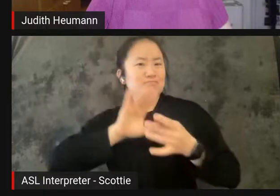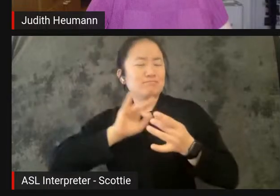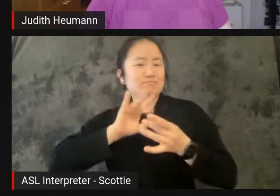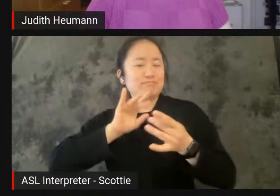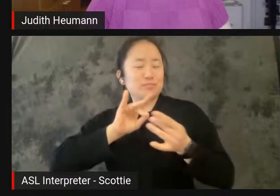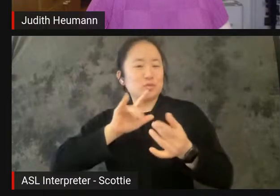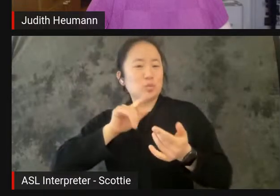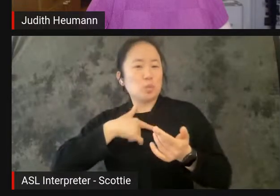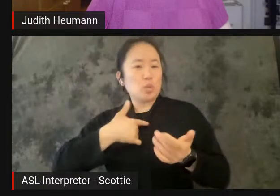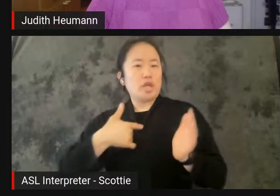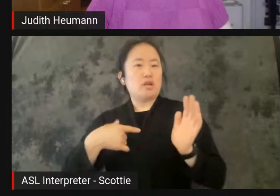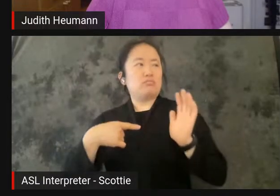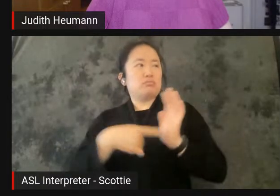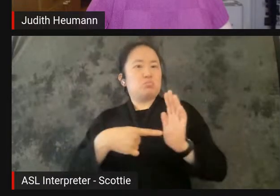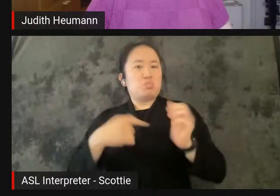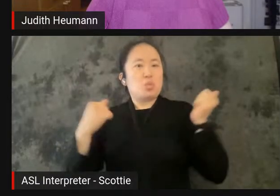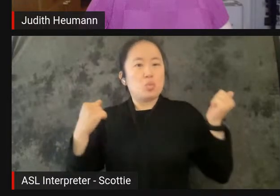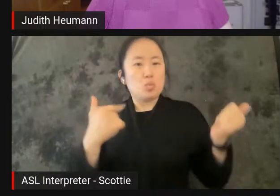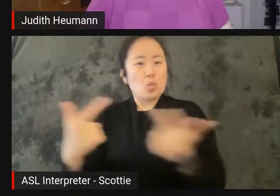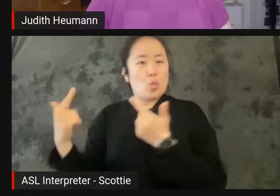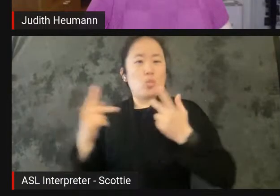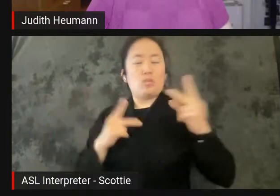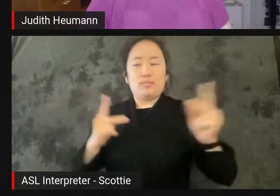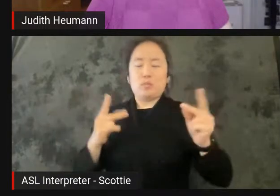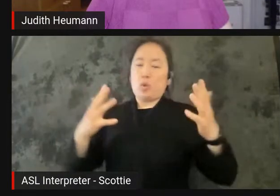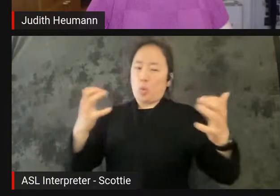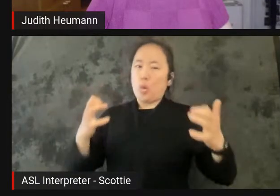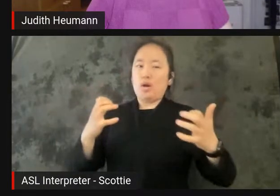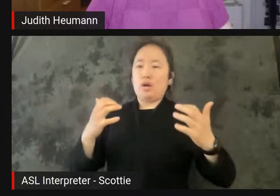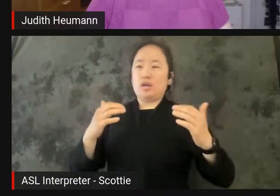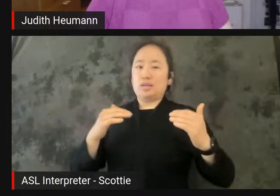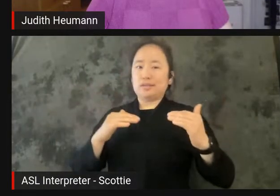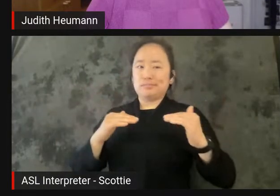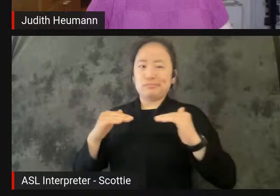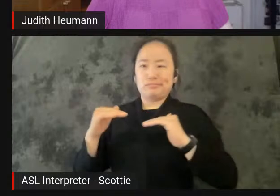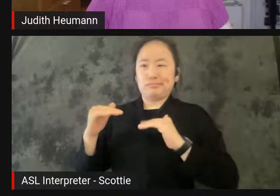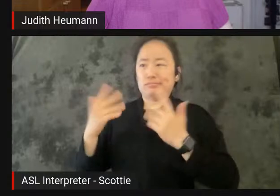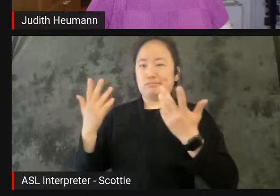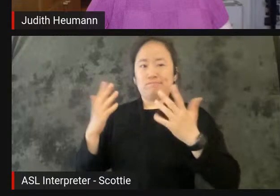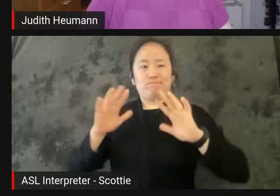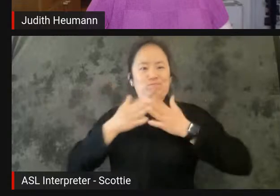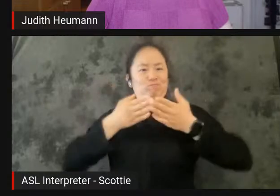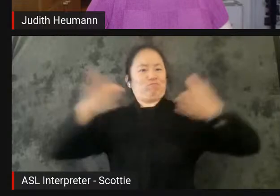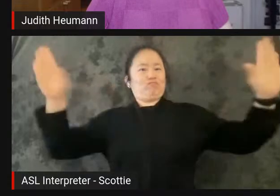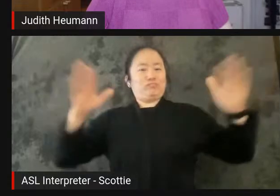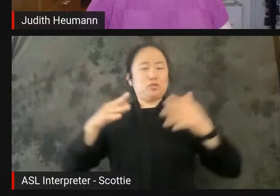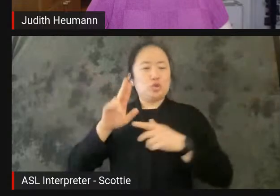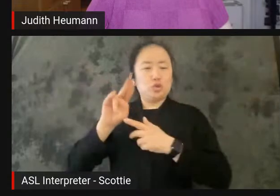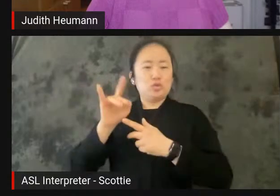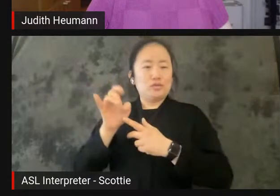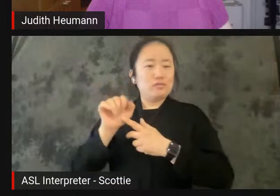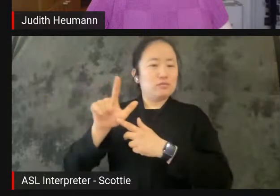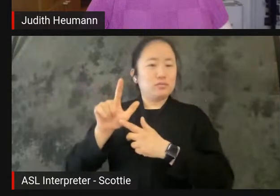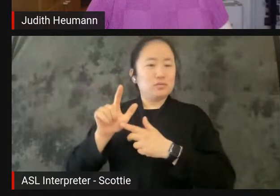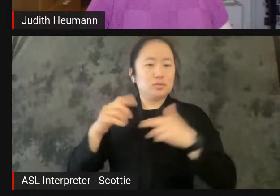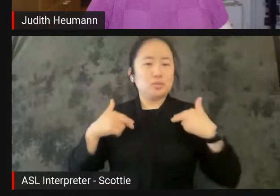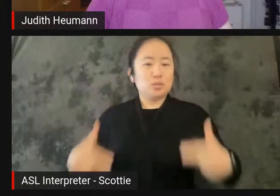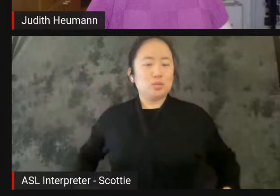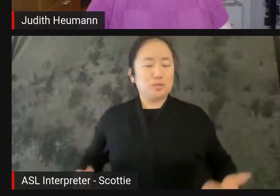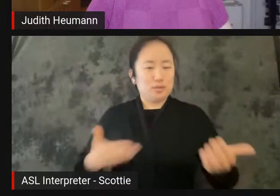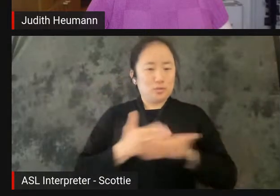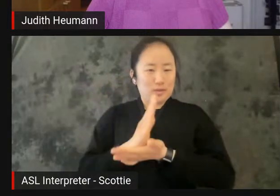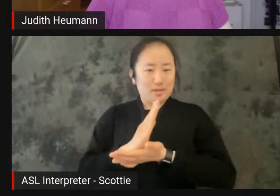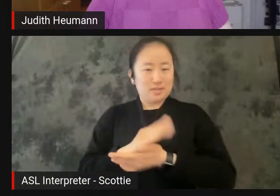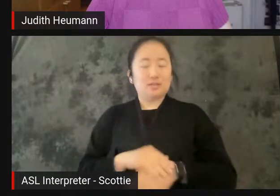human rights, and that that when we talk about disability, we're not talking about a